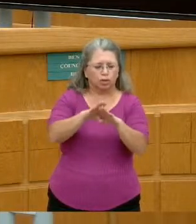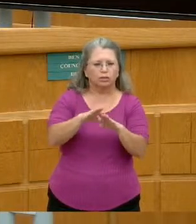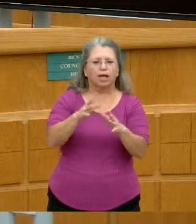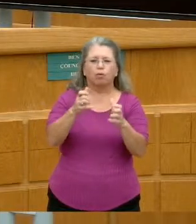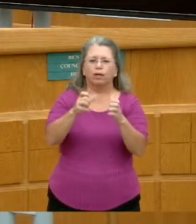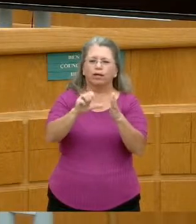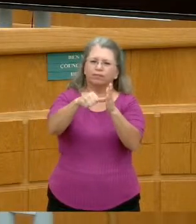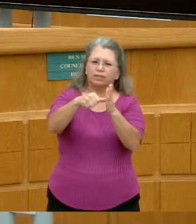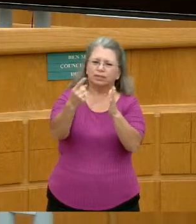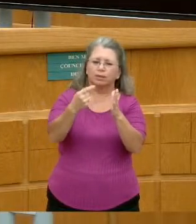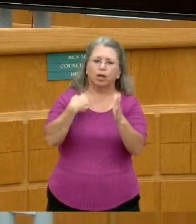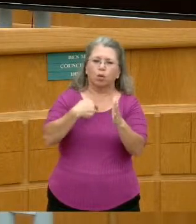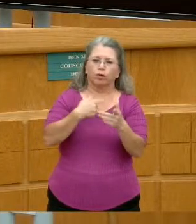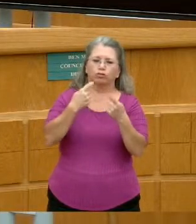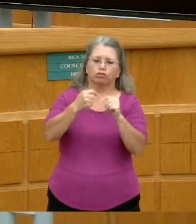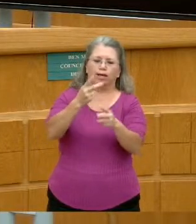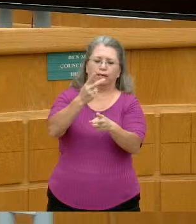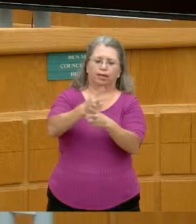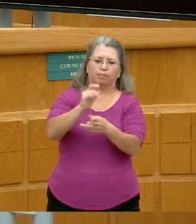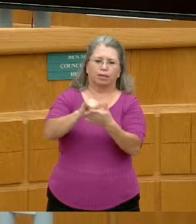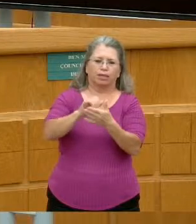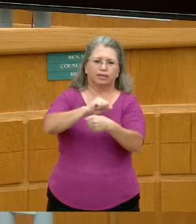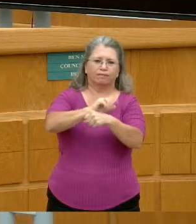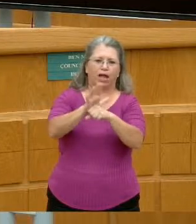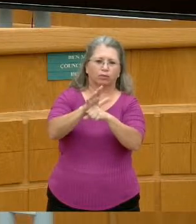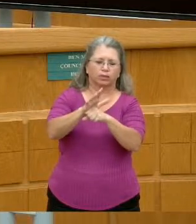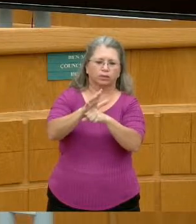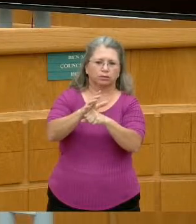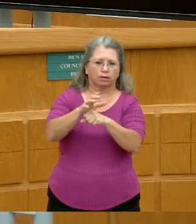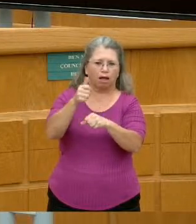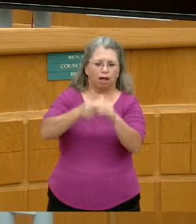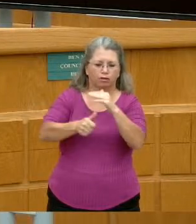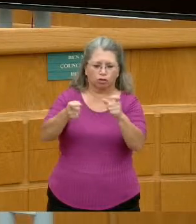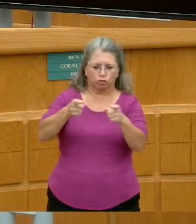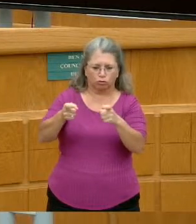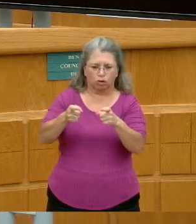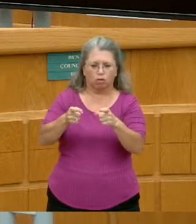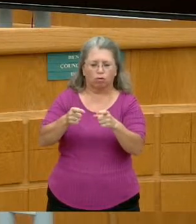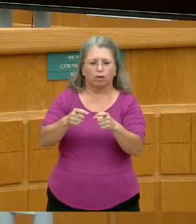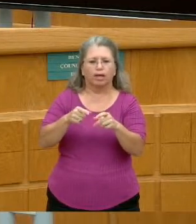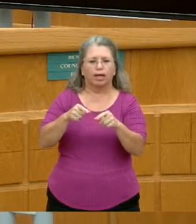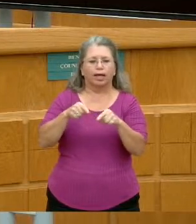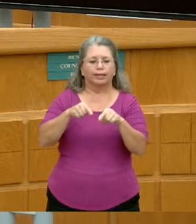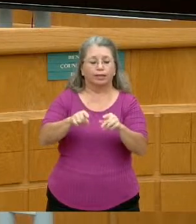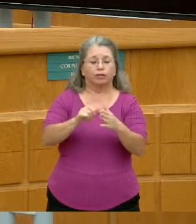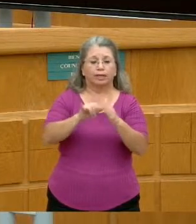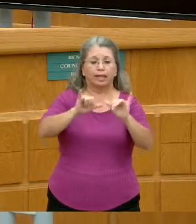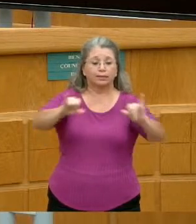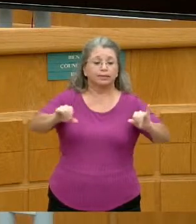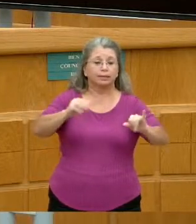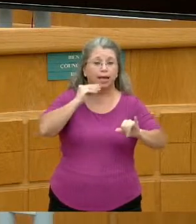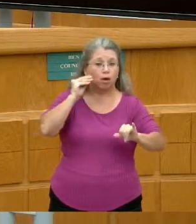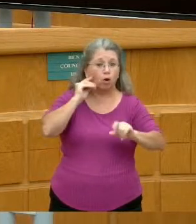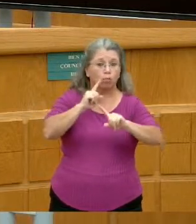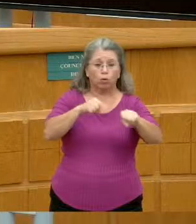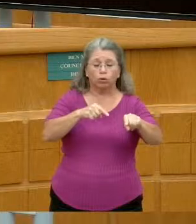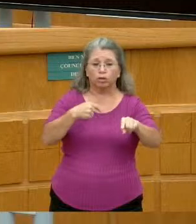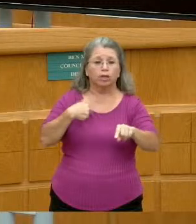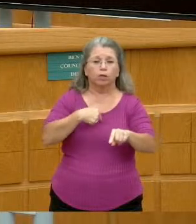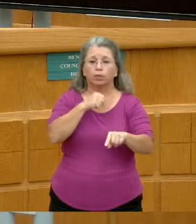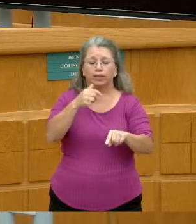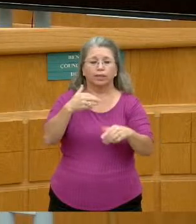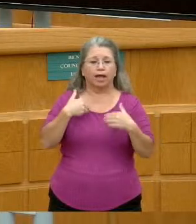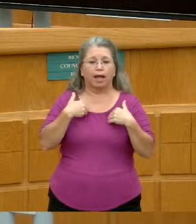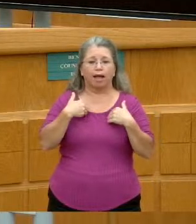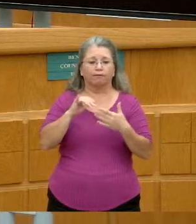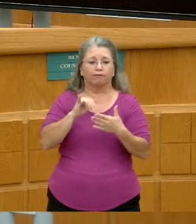the stay at home, we didn't have one of the tools that we have in our toolbox now, which is the mask. This is the thing that's going to make that